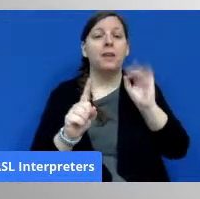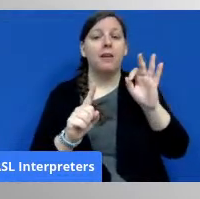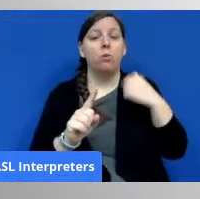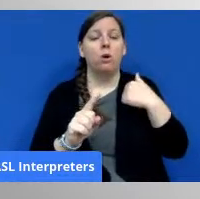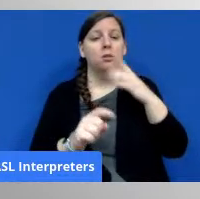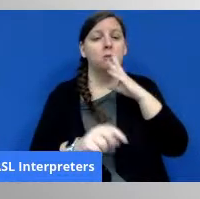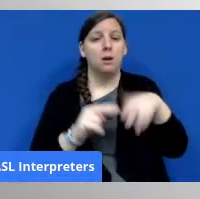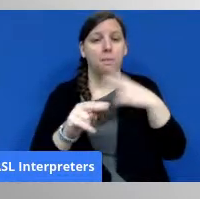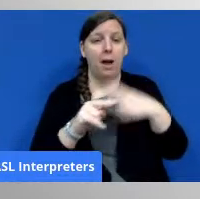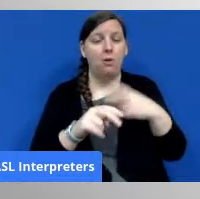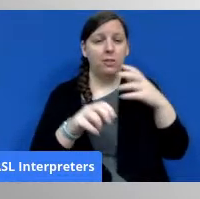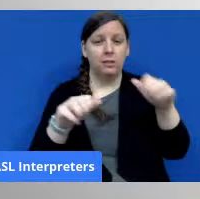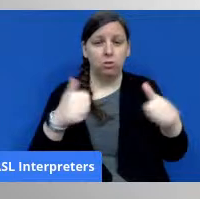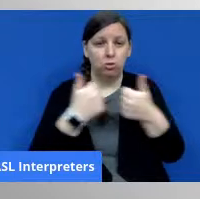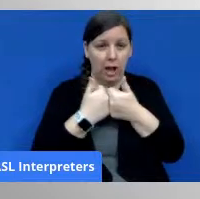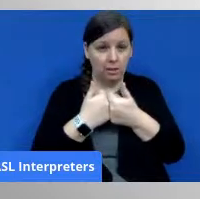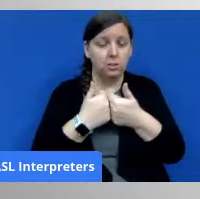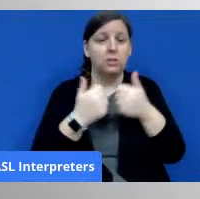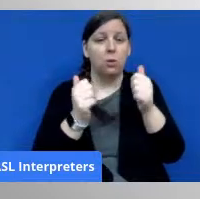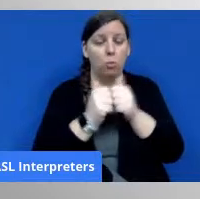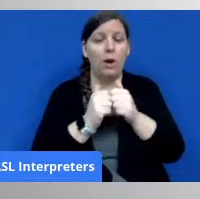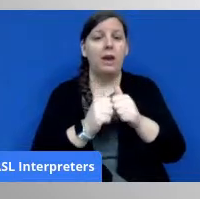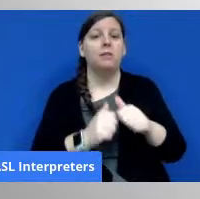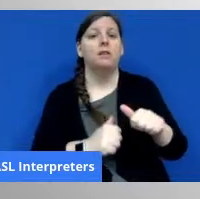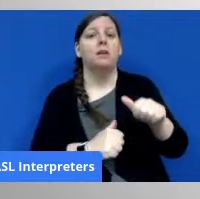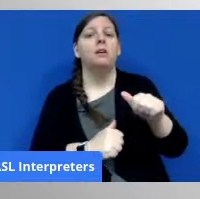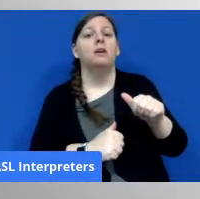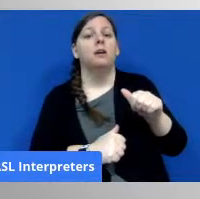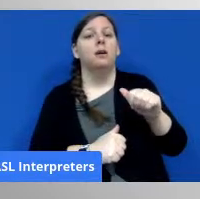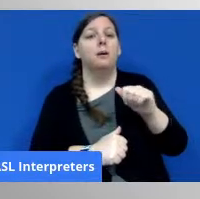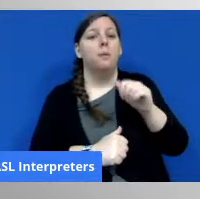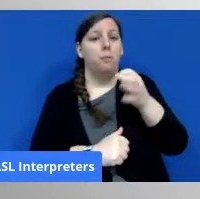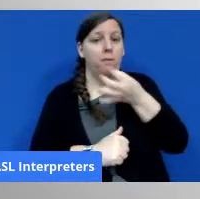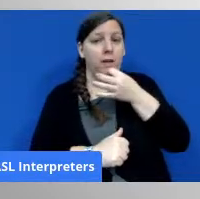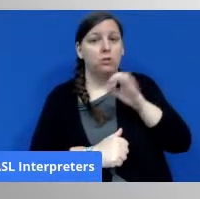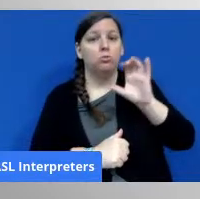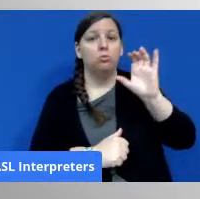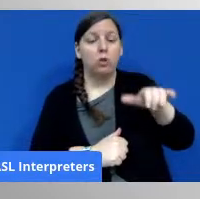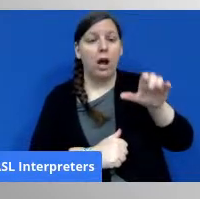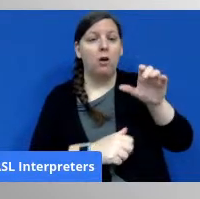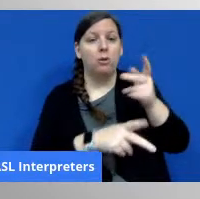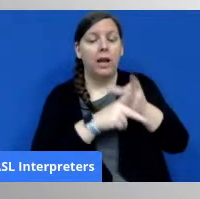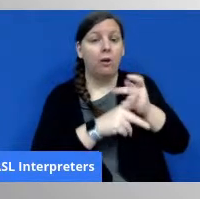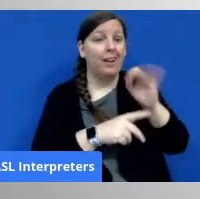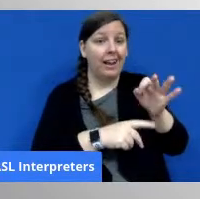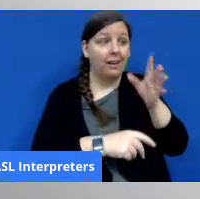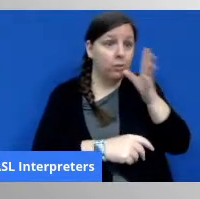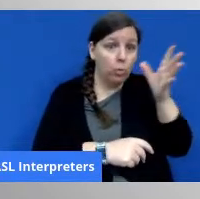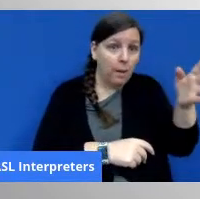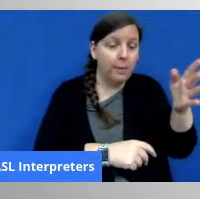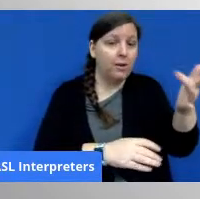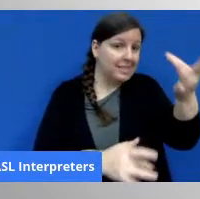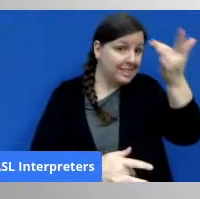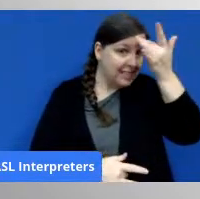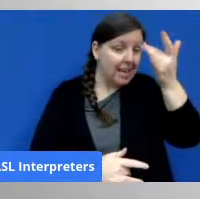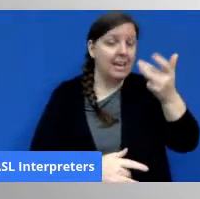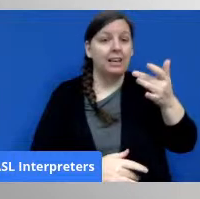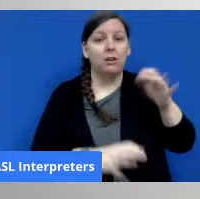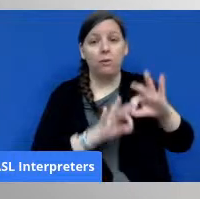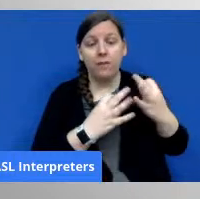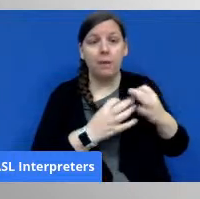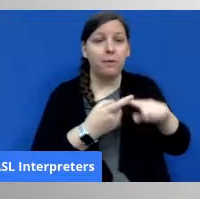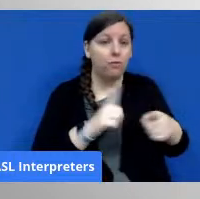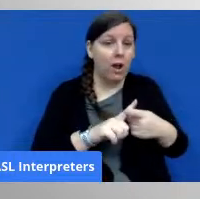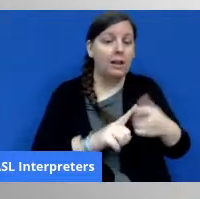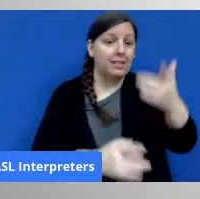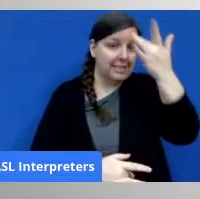have that caregiver get sick, and then the family has to figure out where to take that child once the grandparent or the family friend is sick and can't take